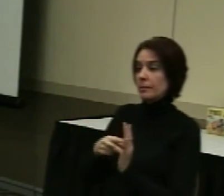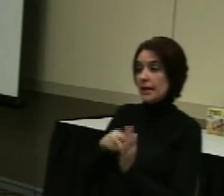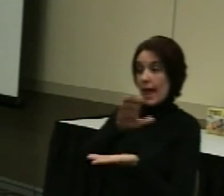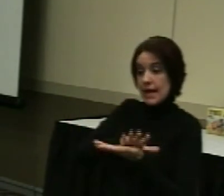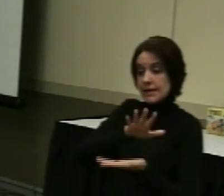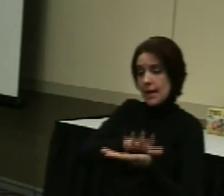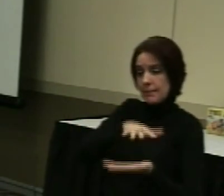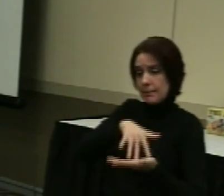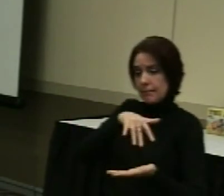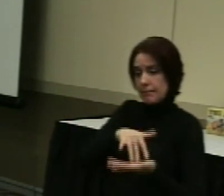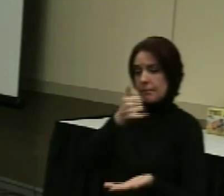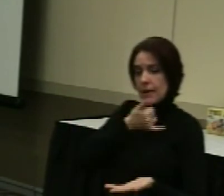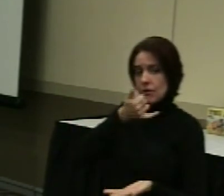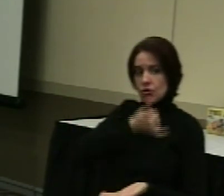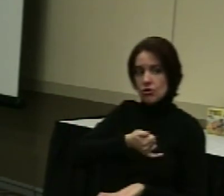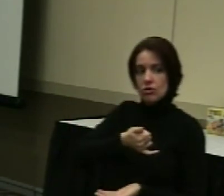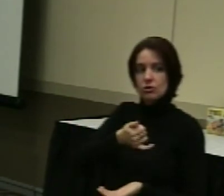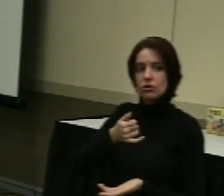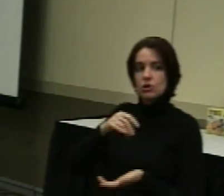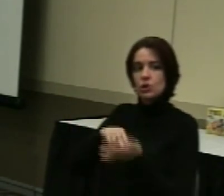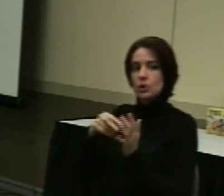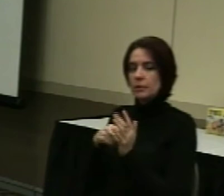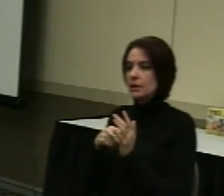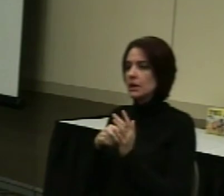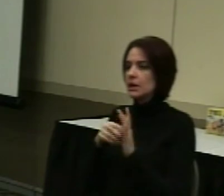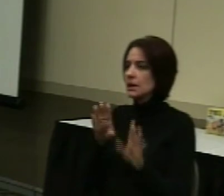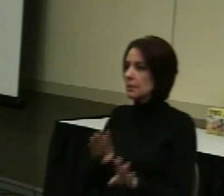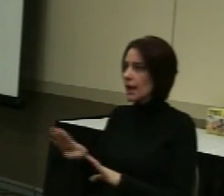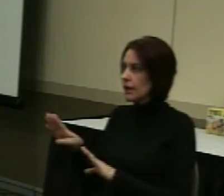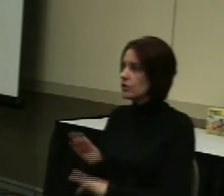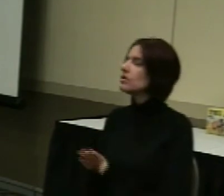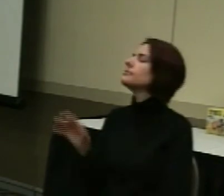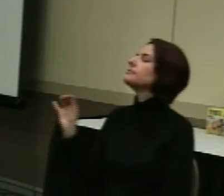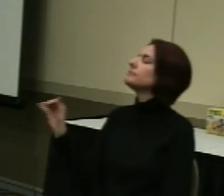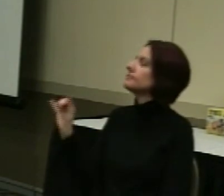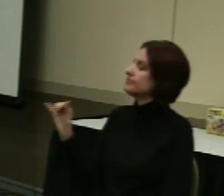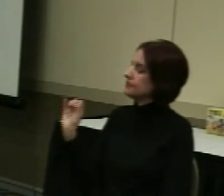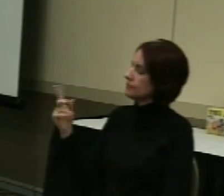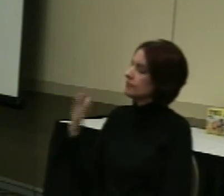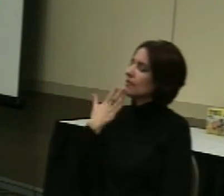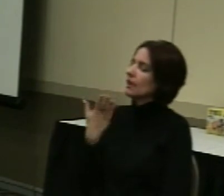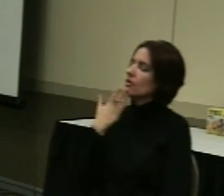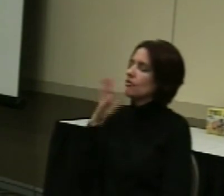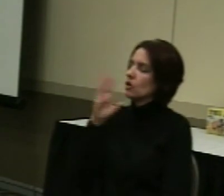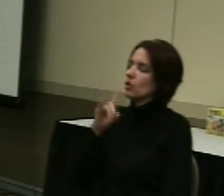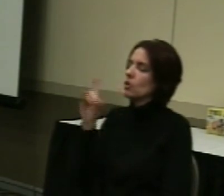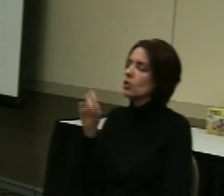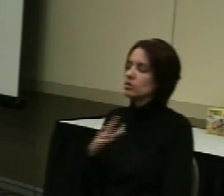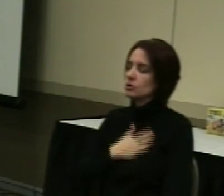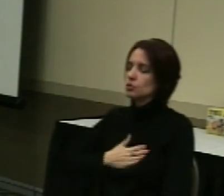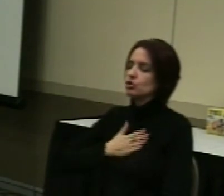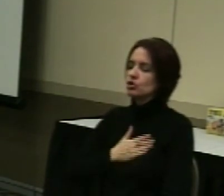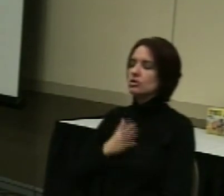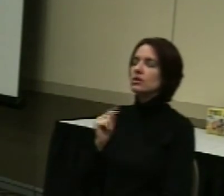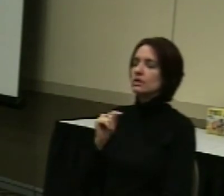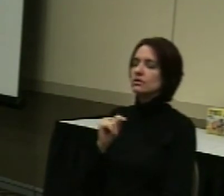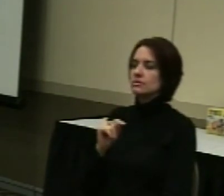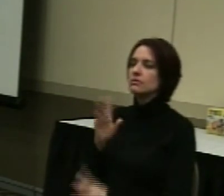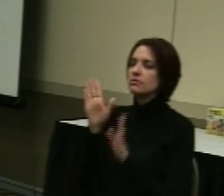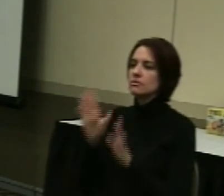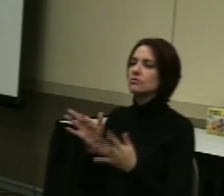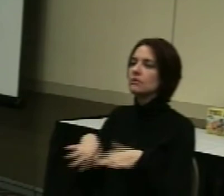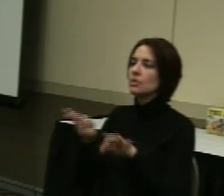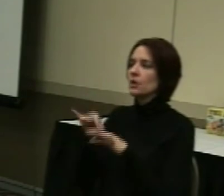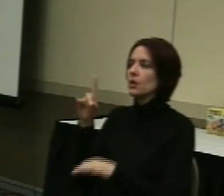mean his behavior? I so appreciate your question. That's an excellent and important